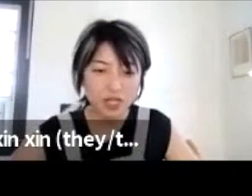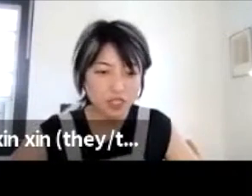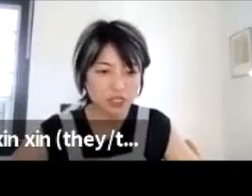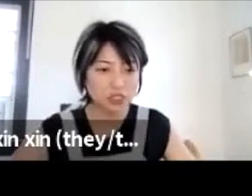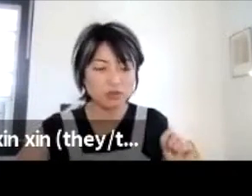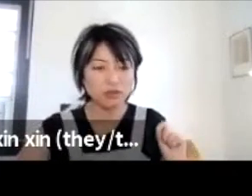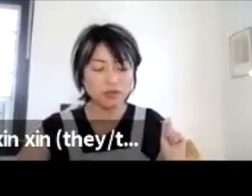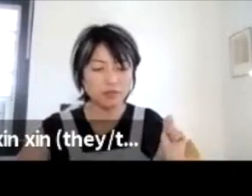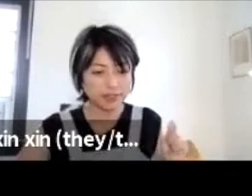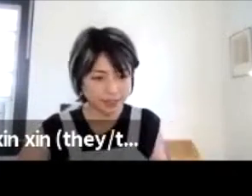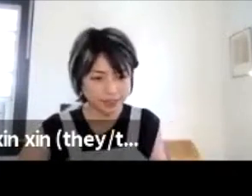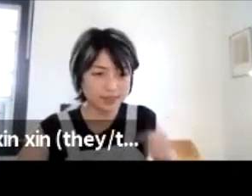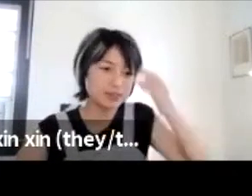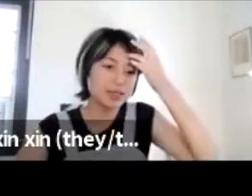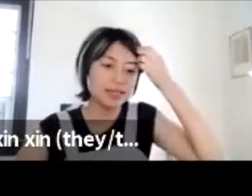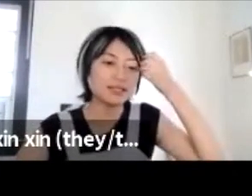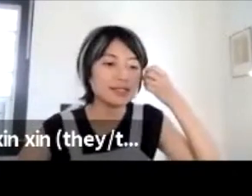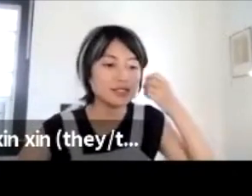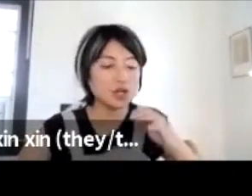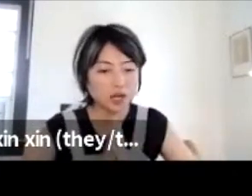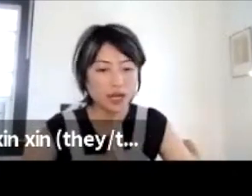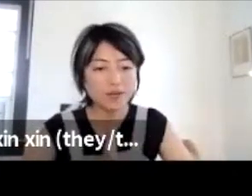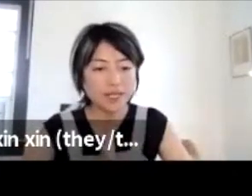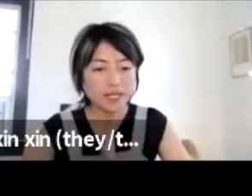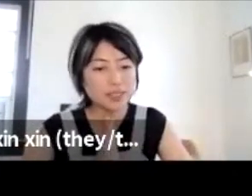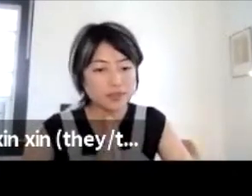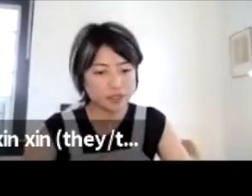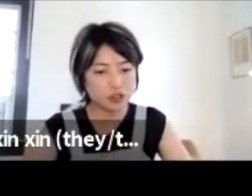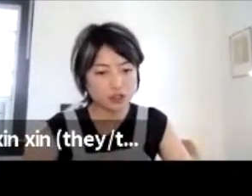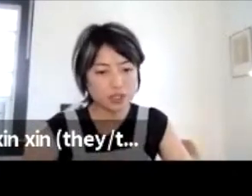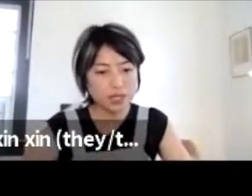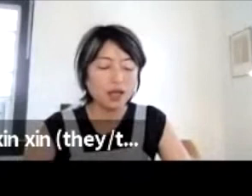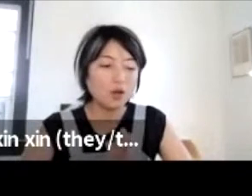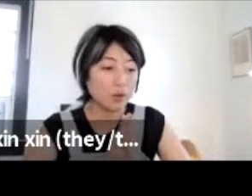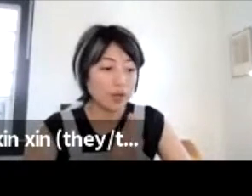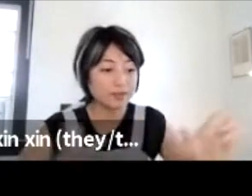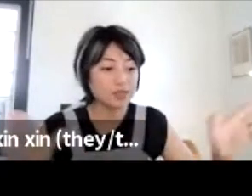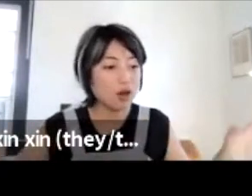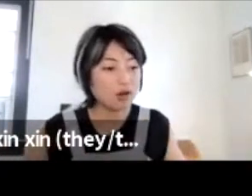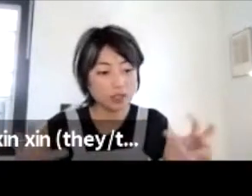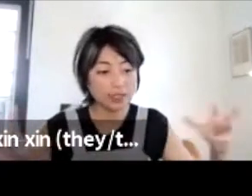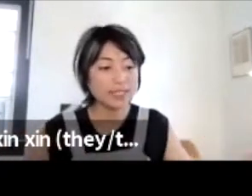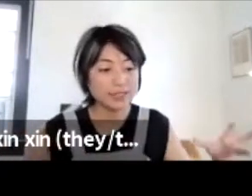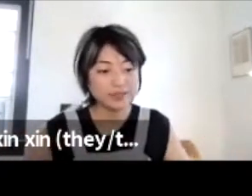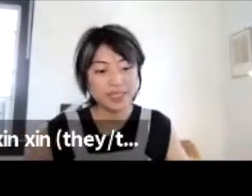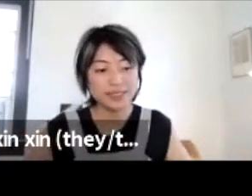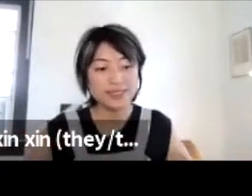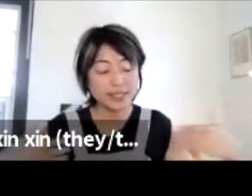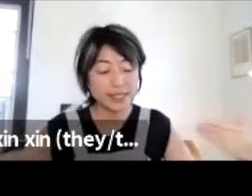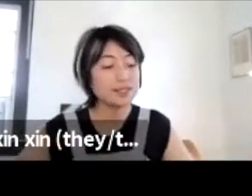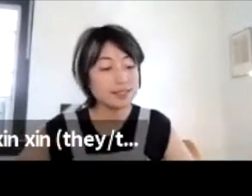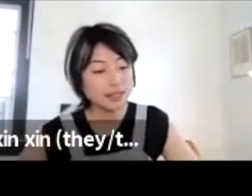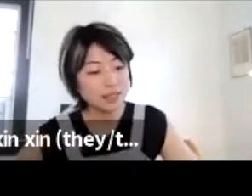now. So I'm gonna click this, and consent to archive is the feature where we have to all collectively